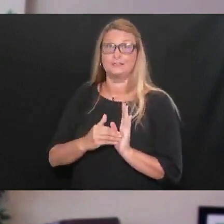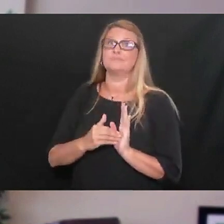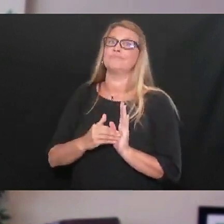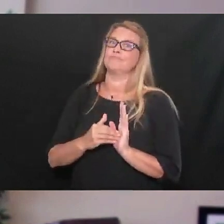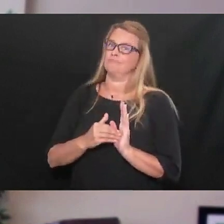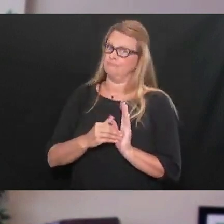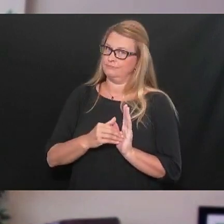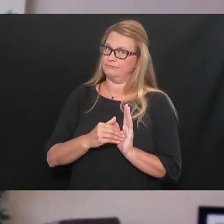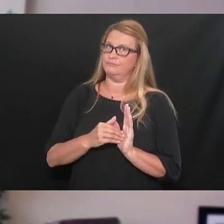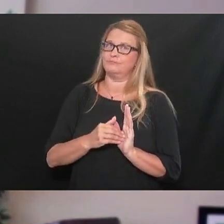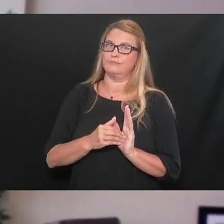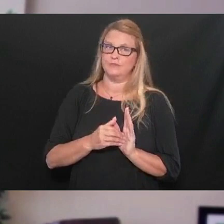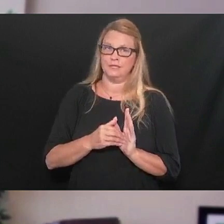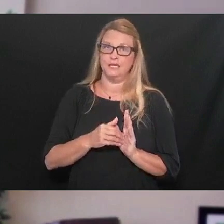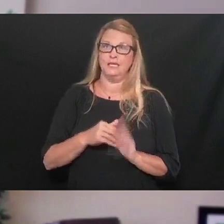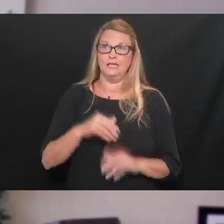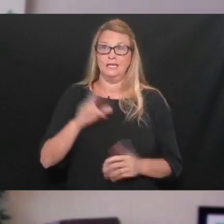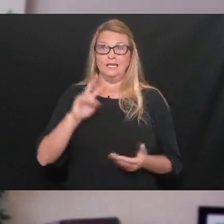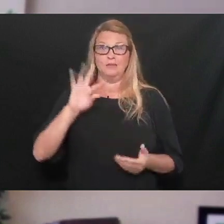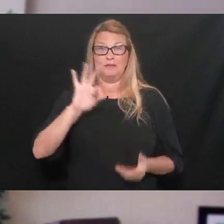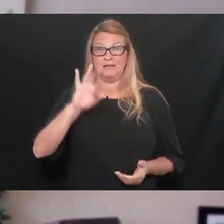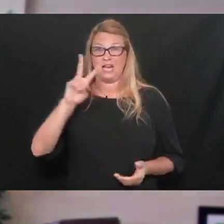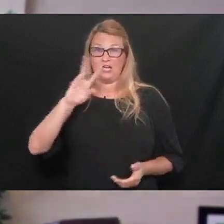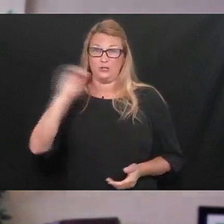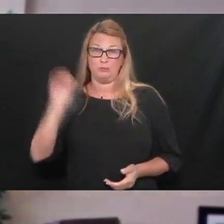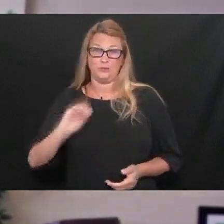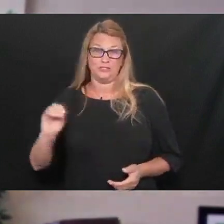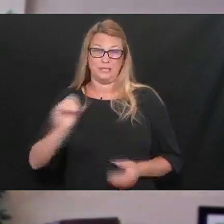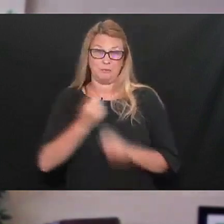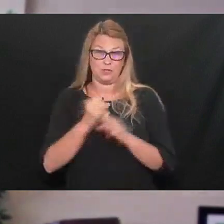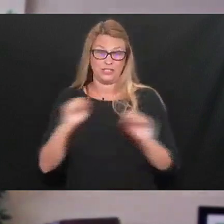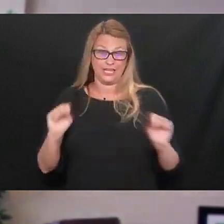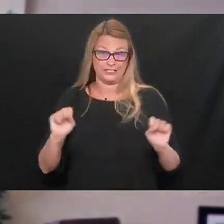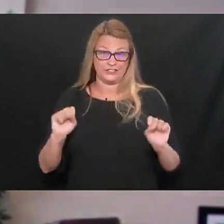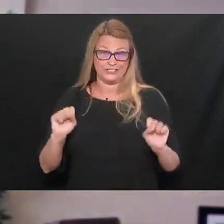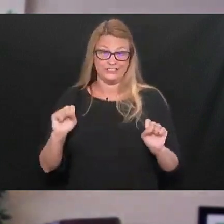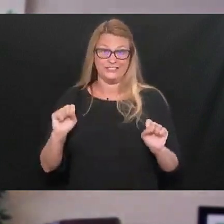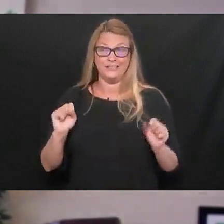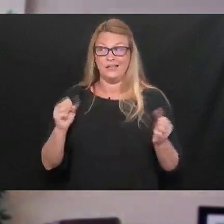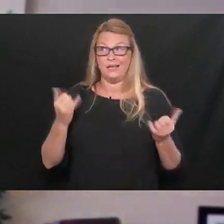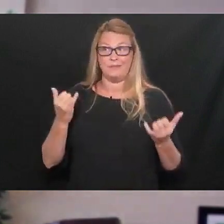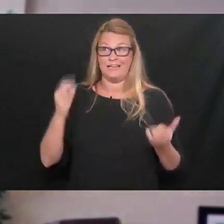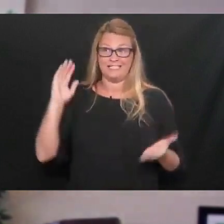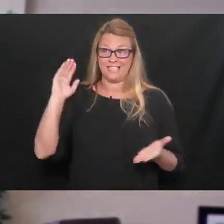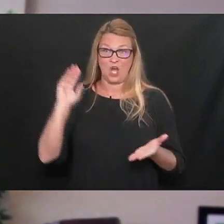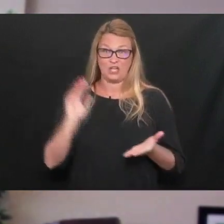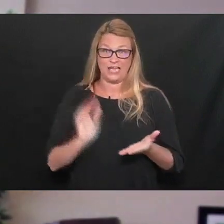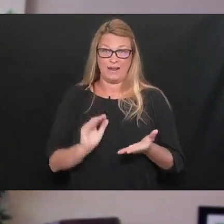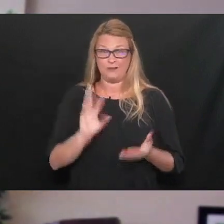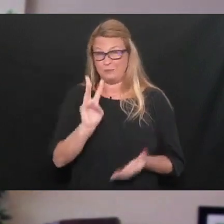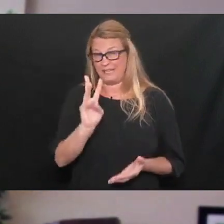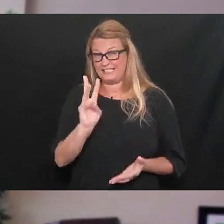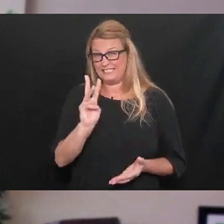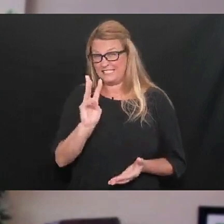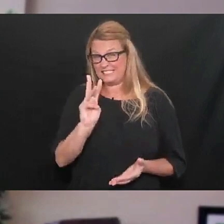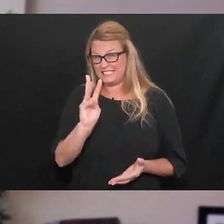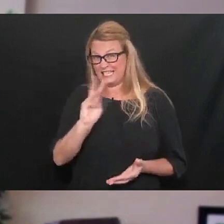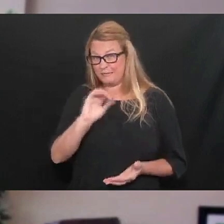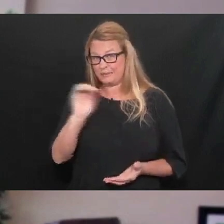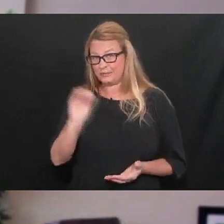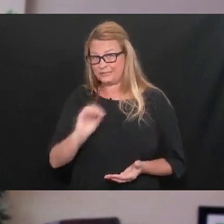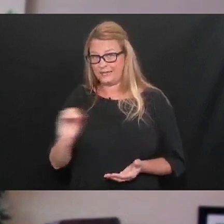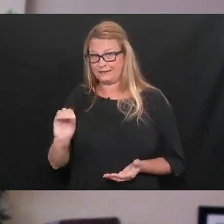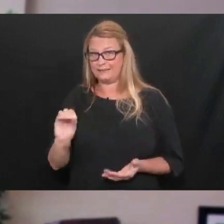within the first 2 months, about 92% protection. And recently they found that that slipped down to about 16%